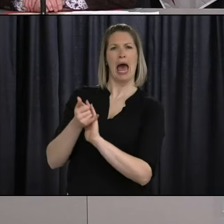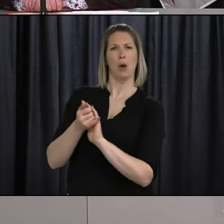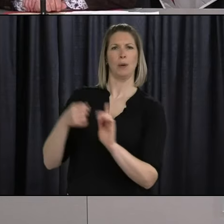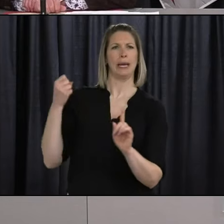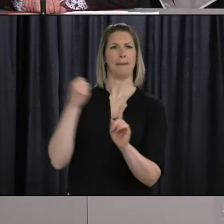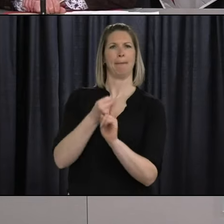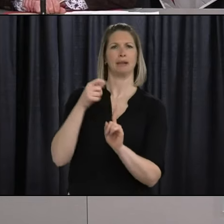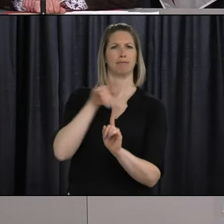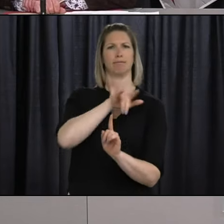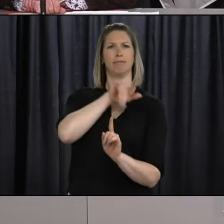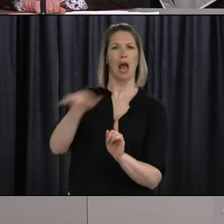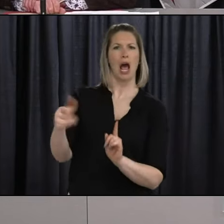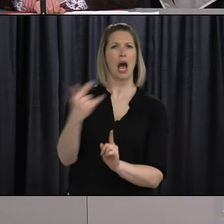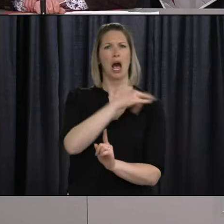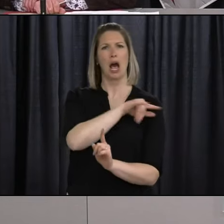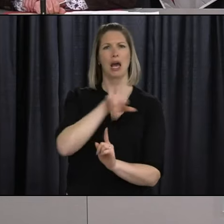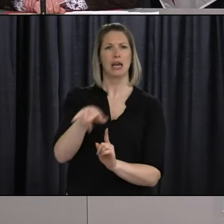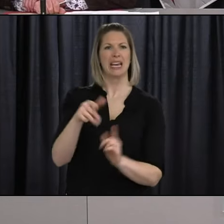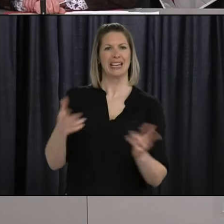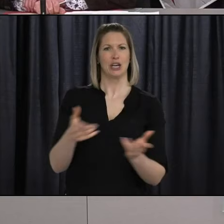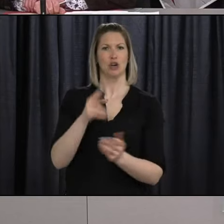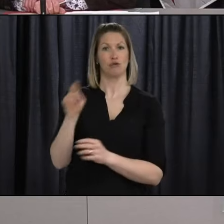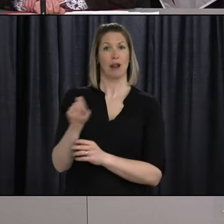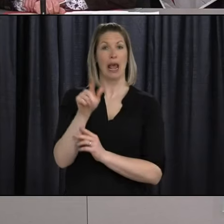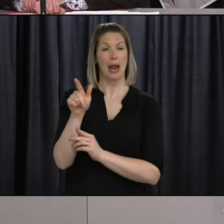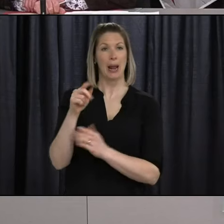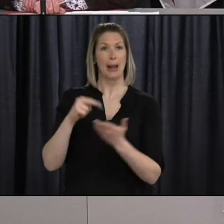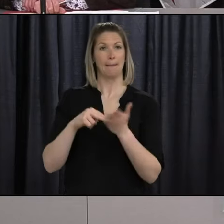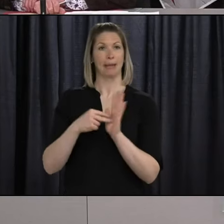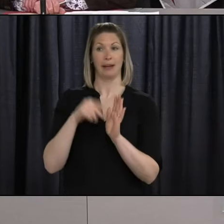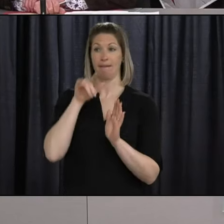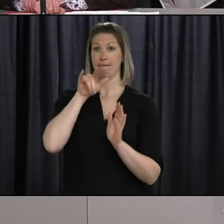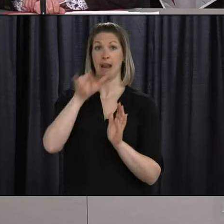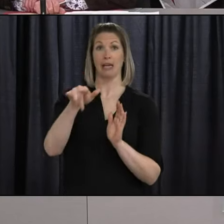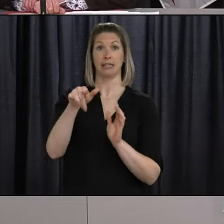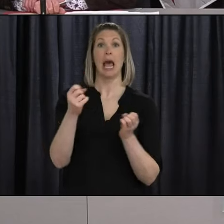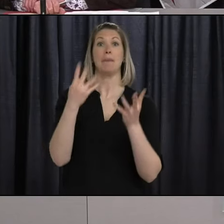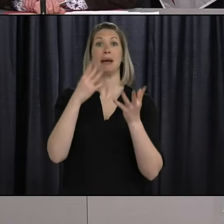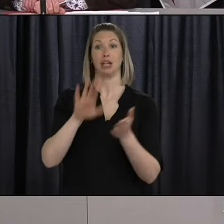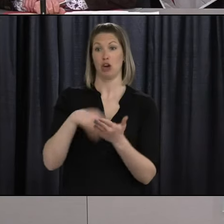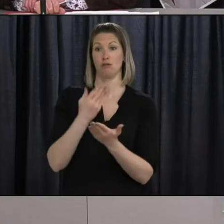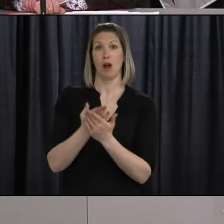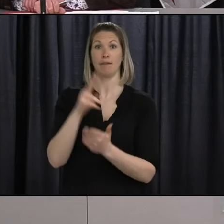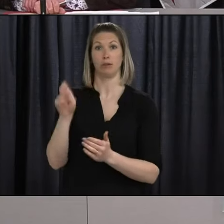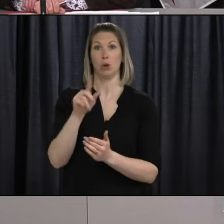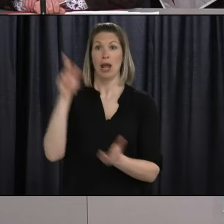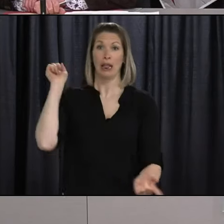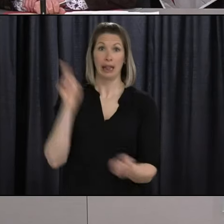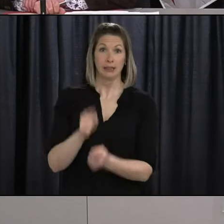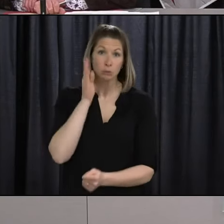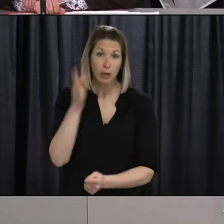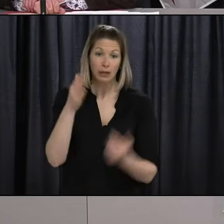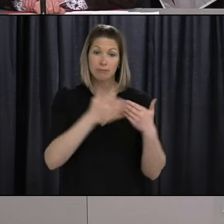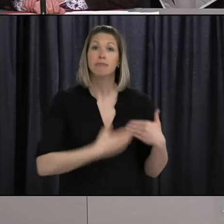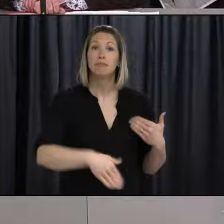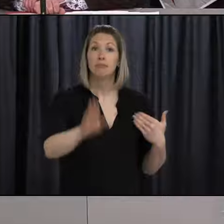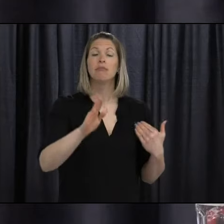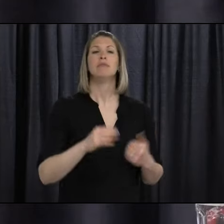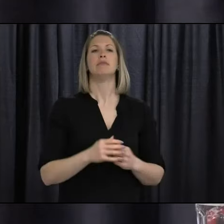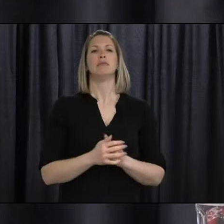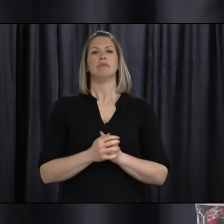in the future for Newfoundland and Labrador, and if we're going to see a large reduction in flights to the province. I think from the point of